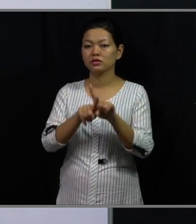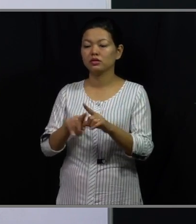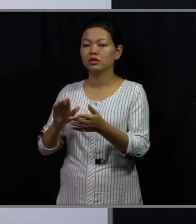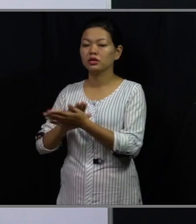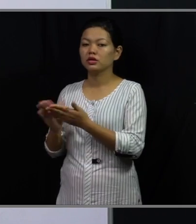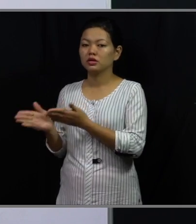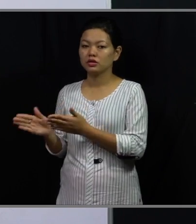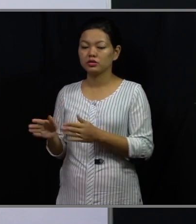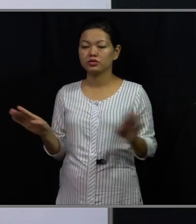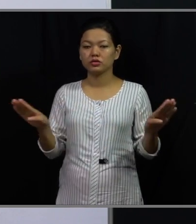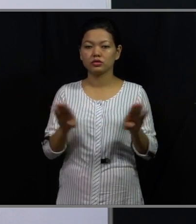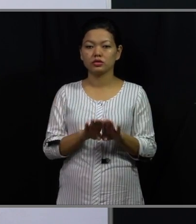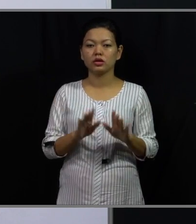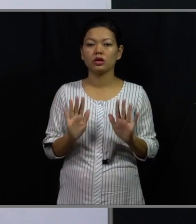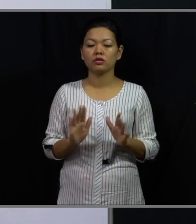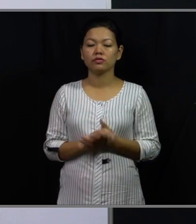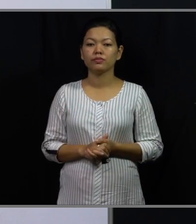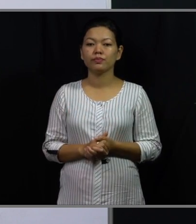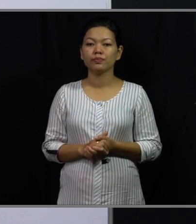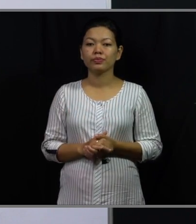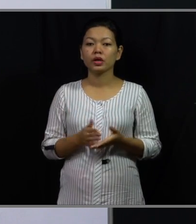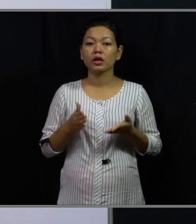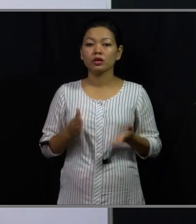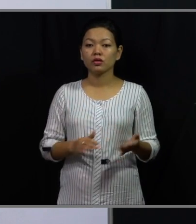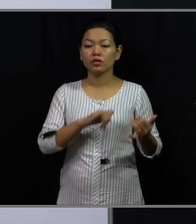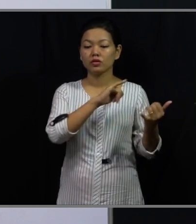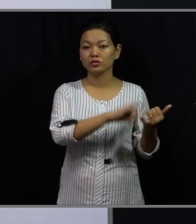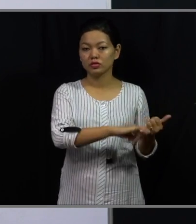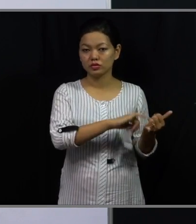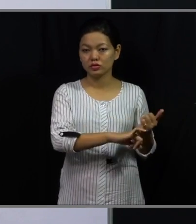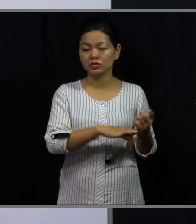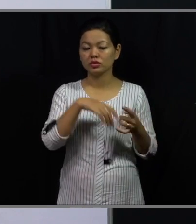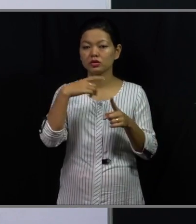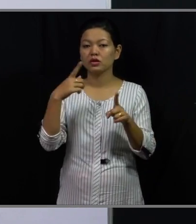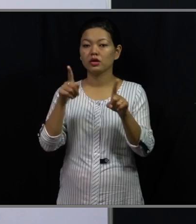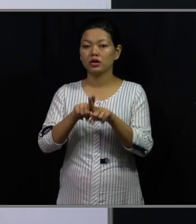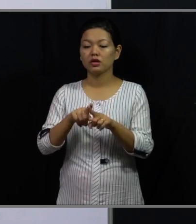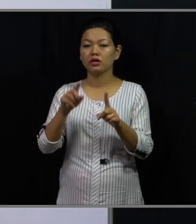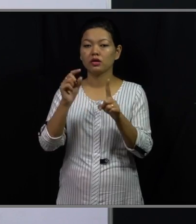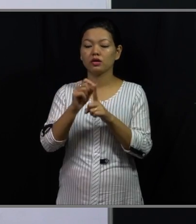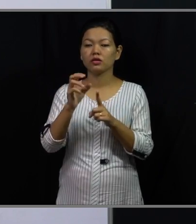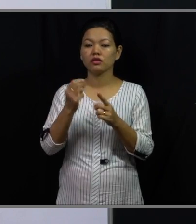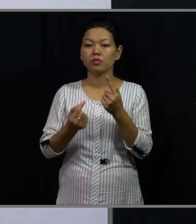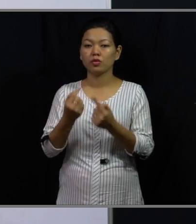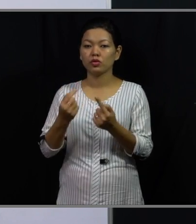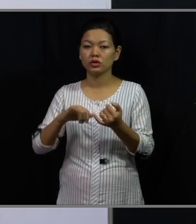next is sociology and political science, okay. Now, like I've mentioned,